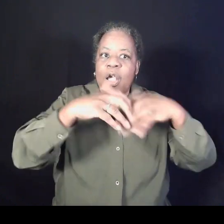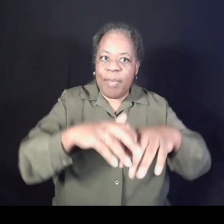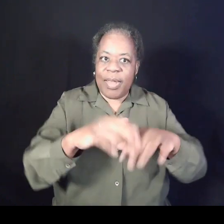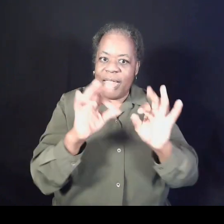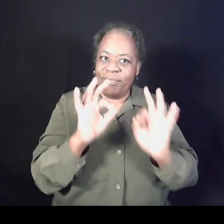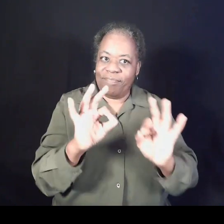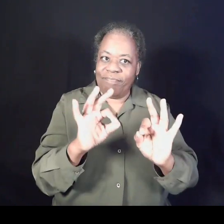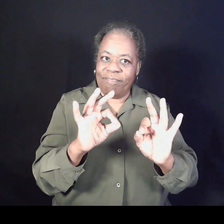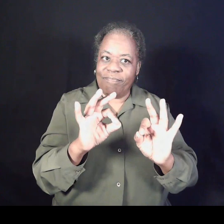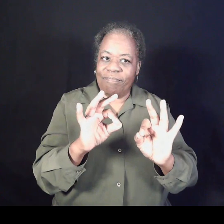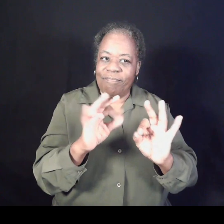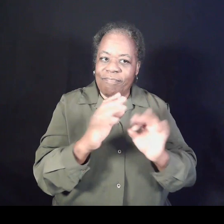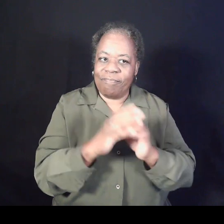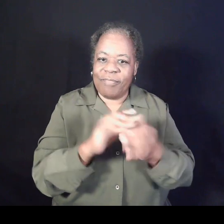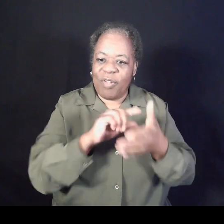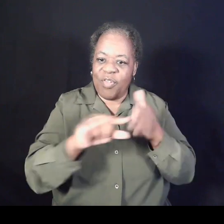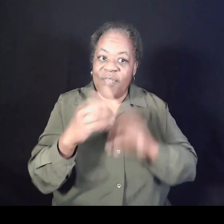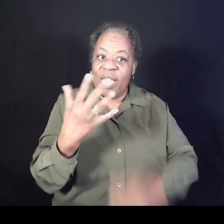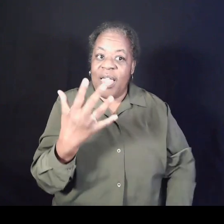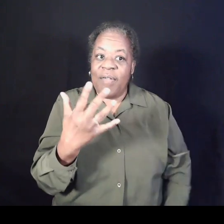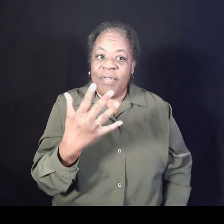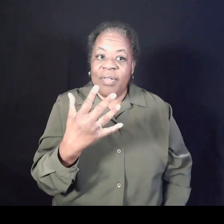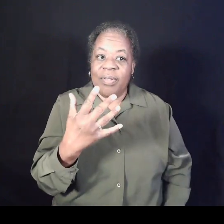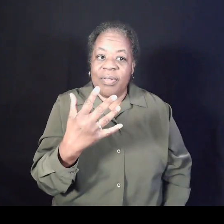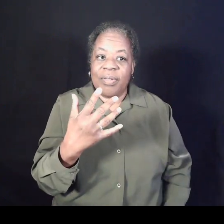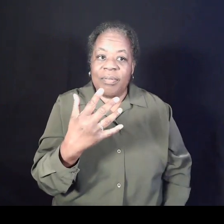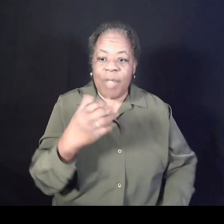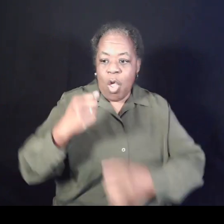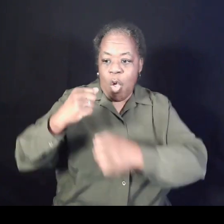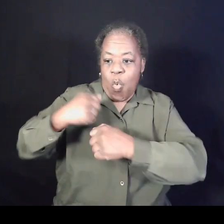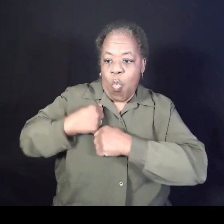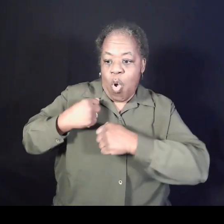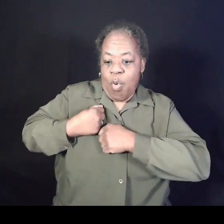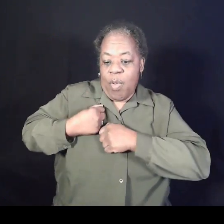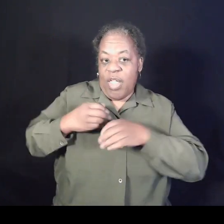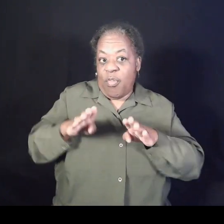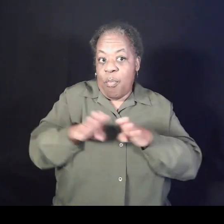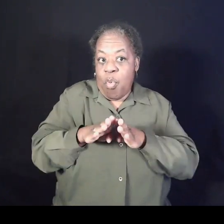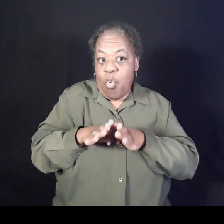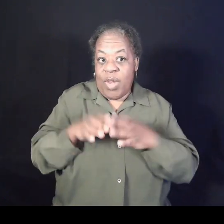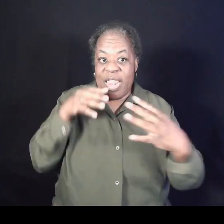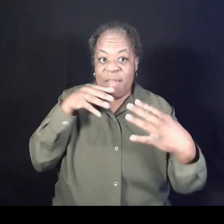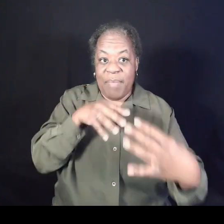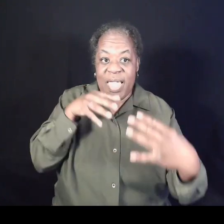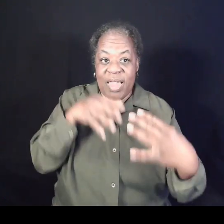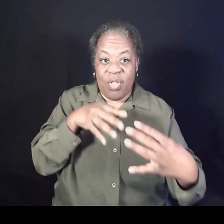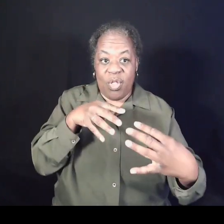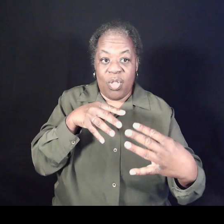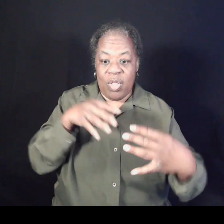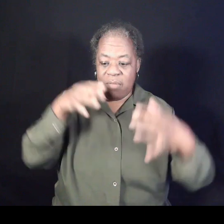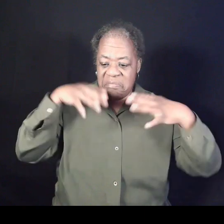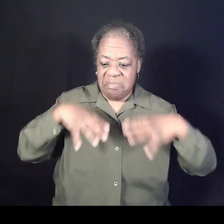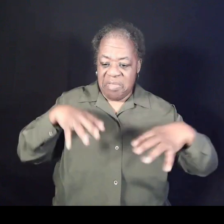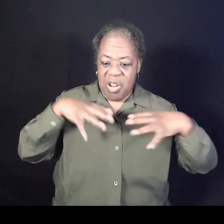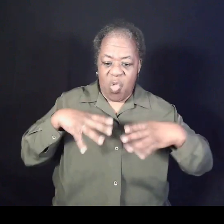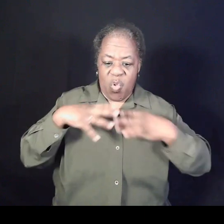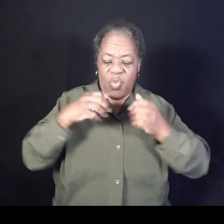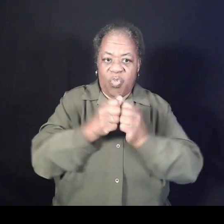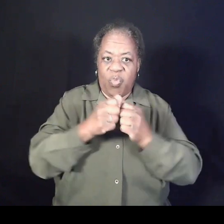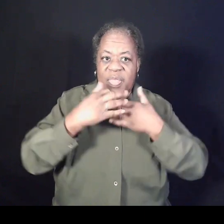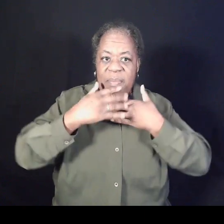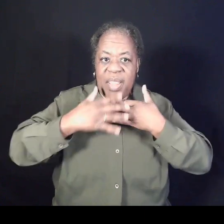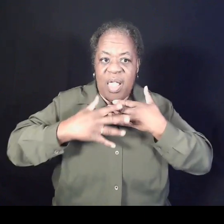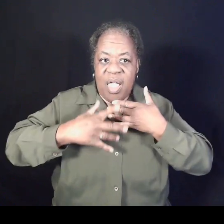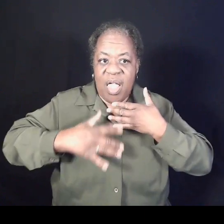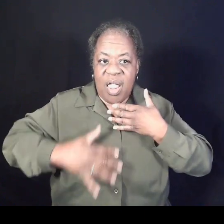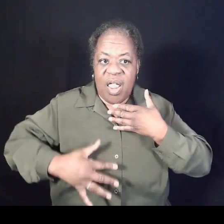Verse 5. Every warrior's boot used in battle and every garment rolled in blood will be destined for